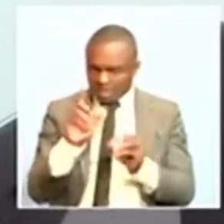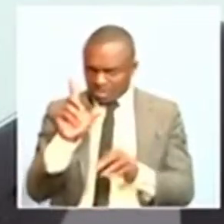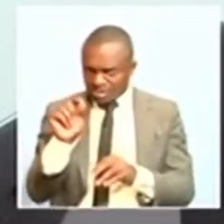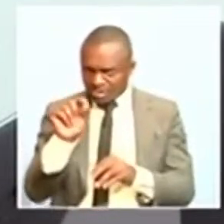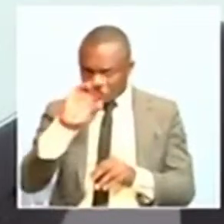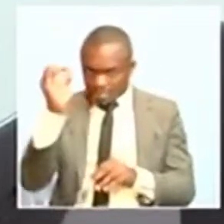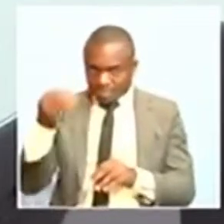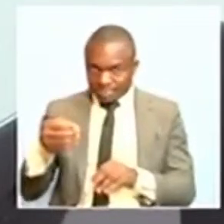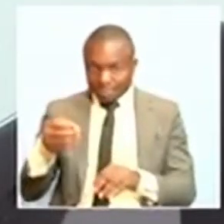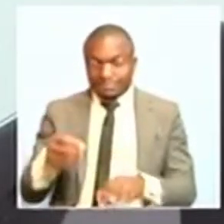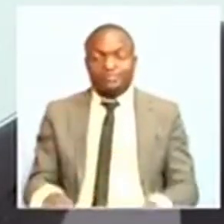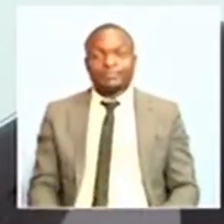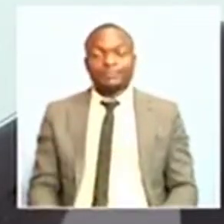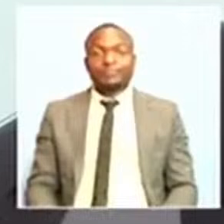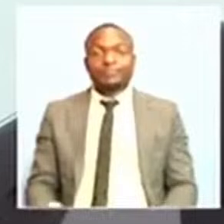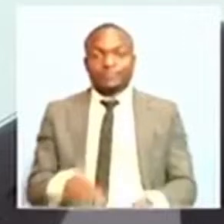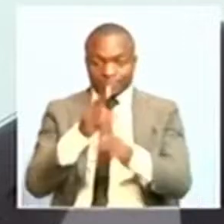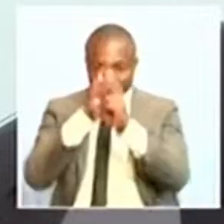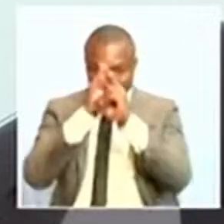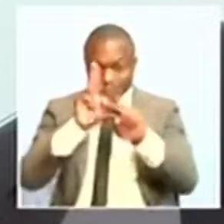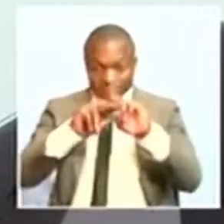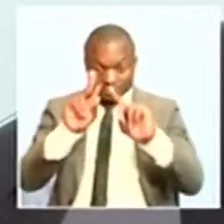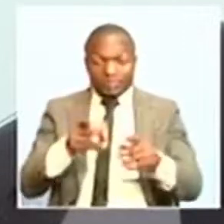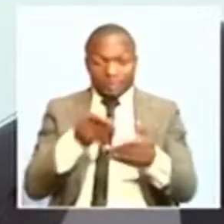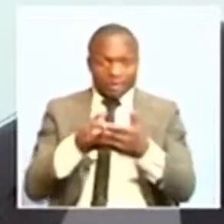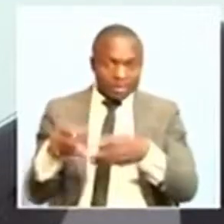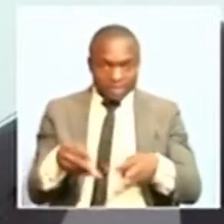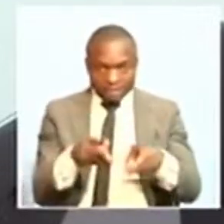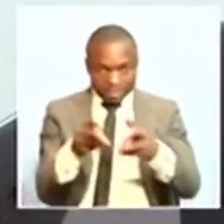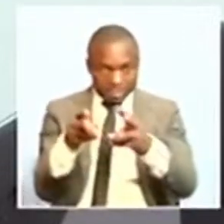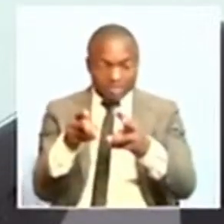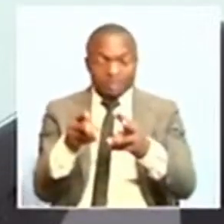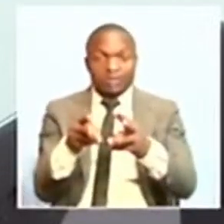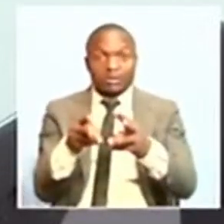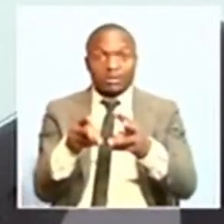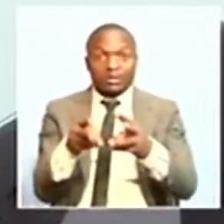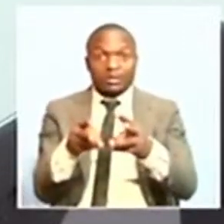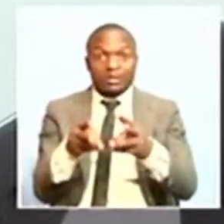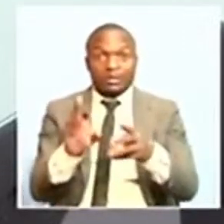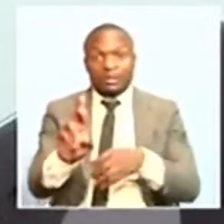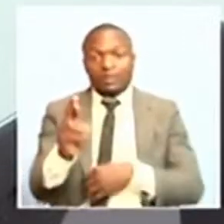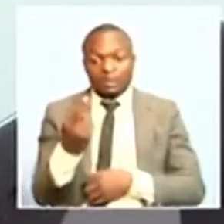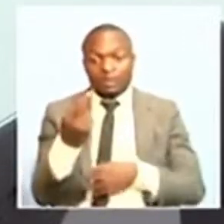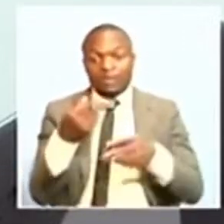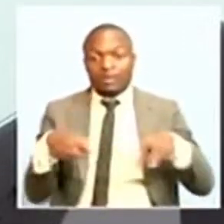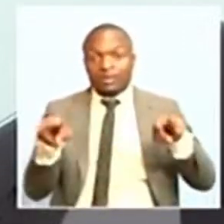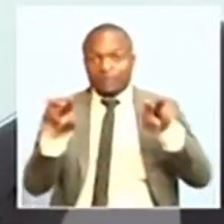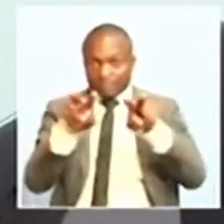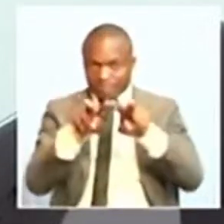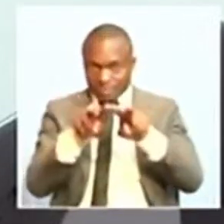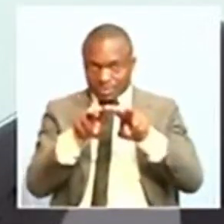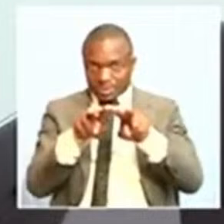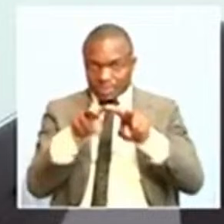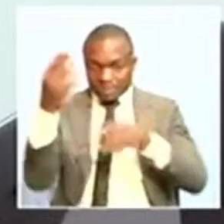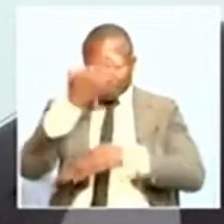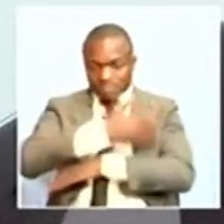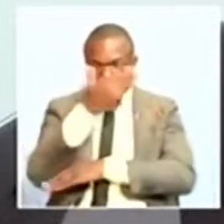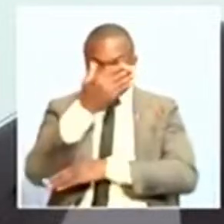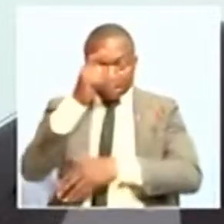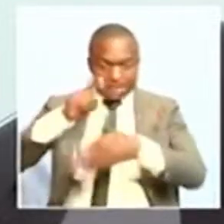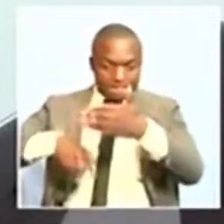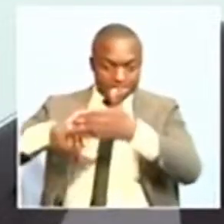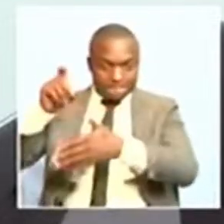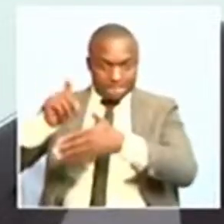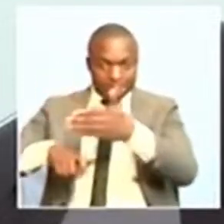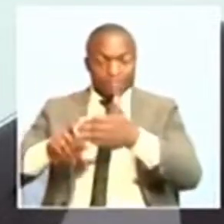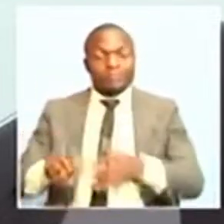20%. Honorable Chair, this measure, as stated, is aimed at retaining the value of excise duty in the